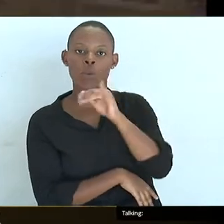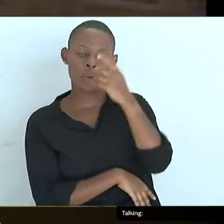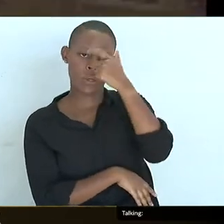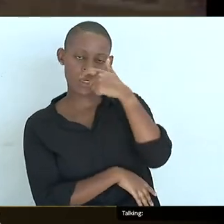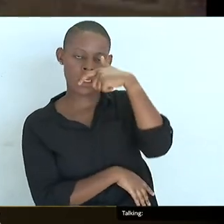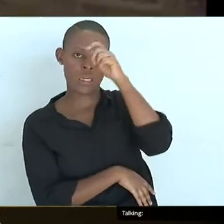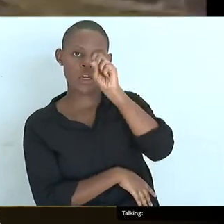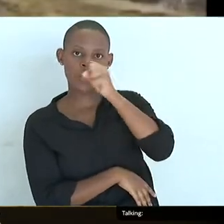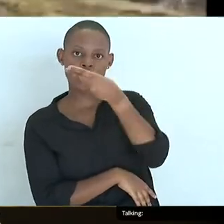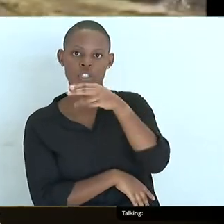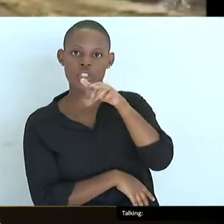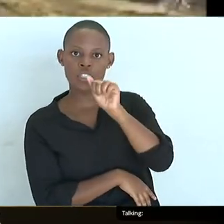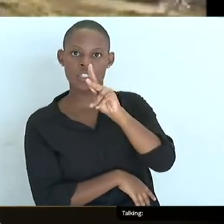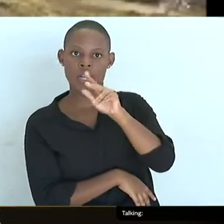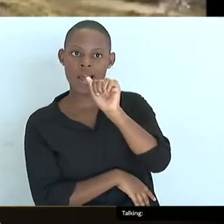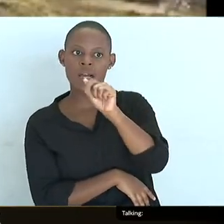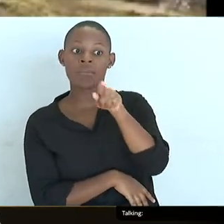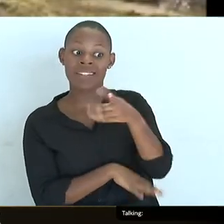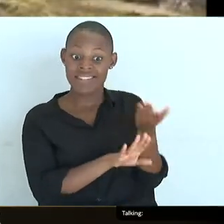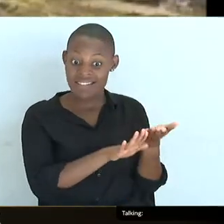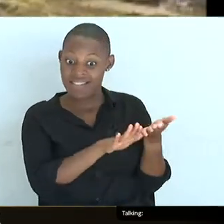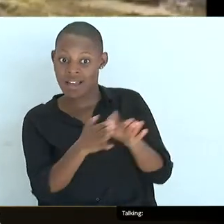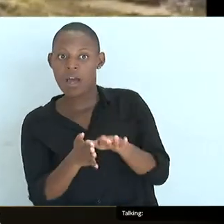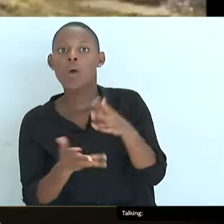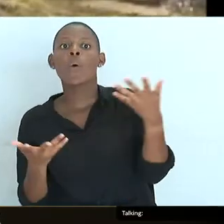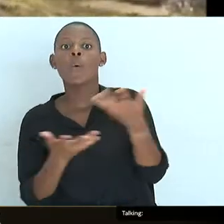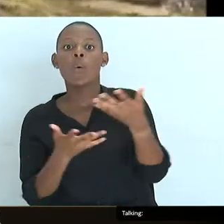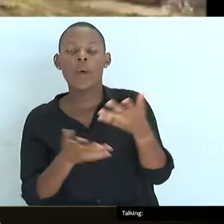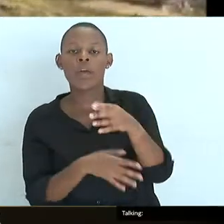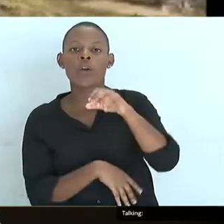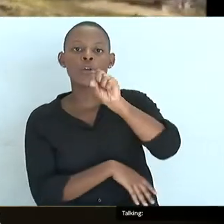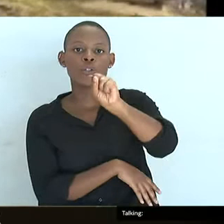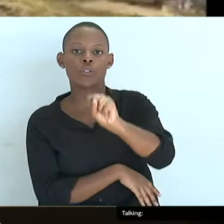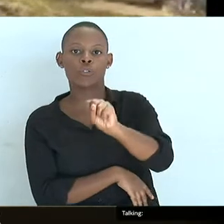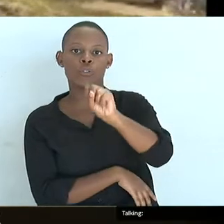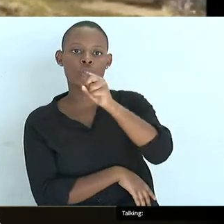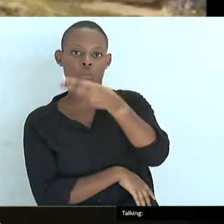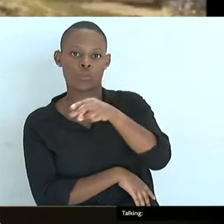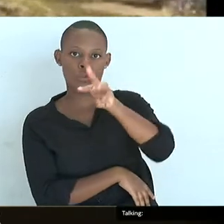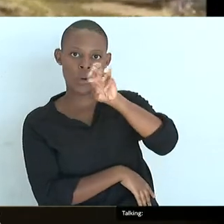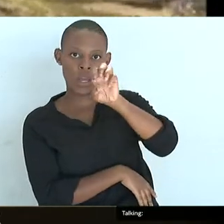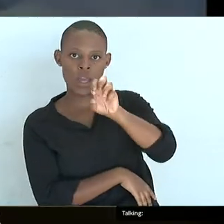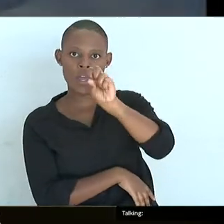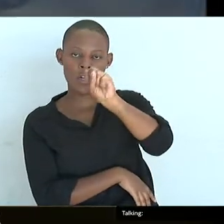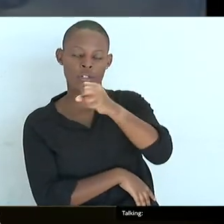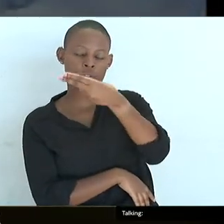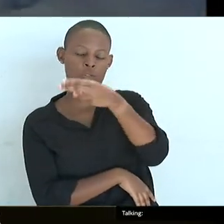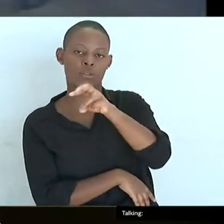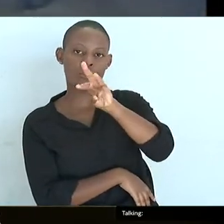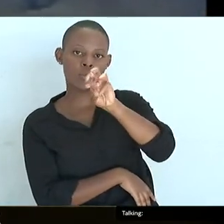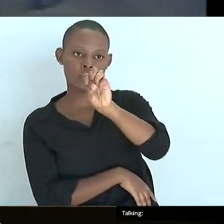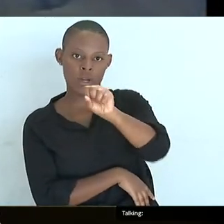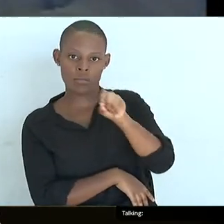his refuge with King Mushweshwe on the other side of Great Ukahlamba, the barrier of spears.